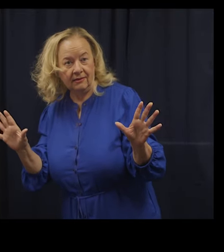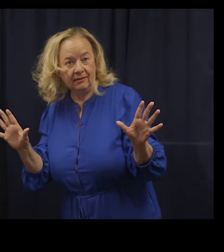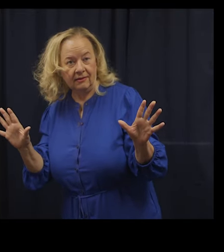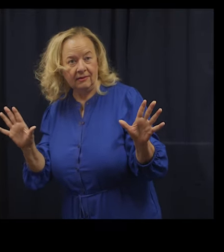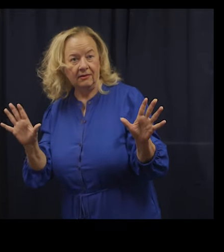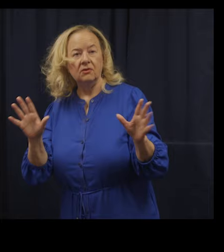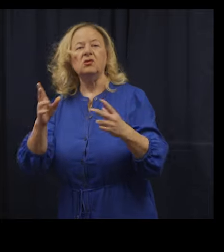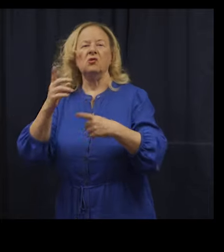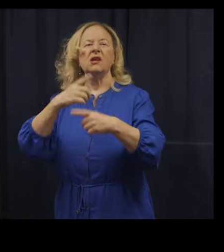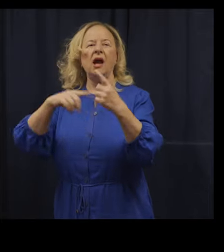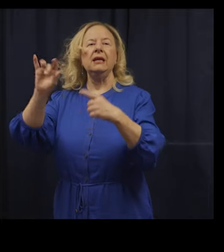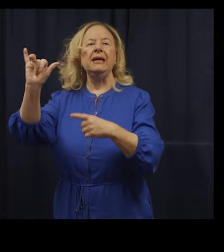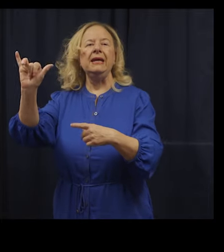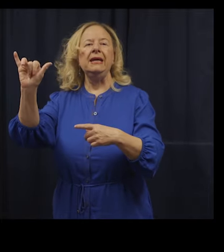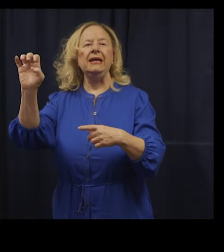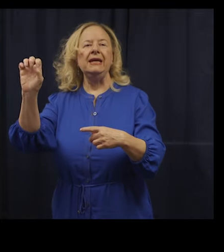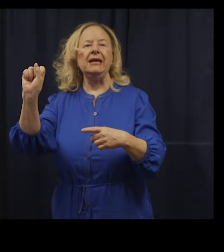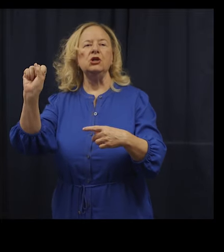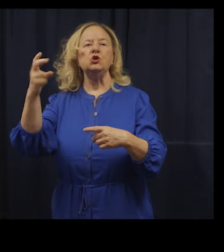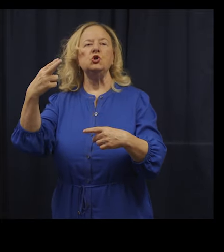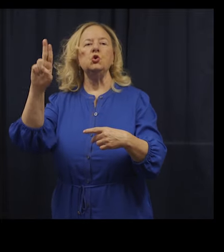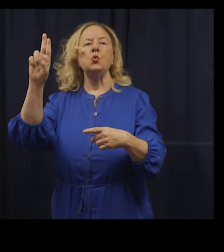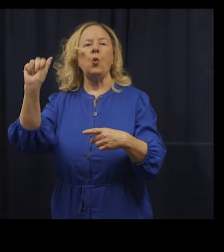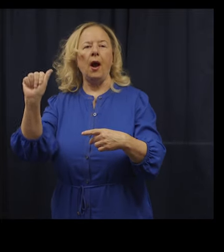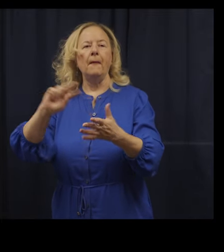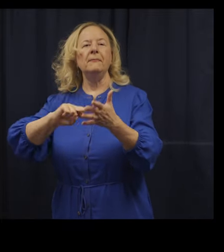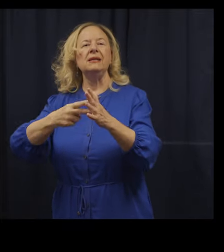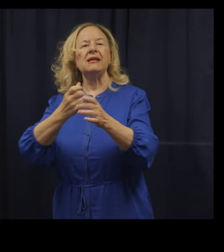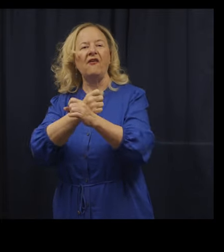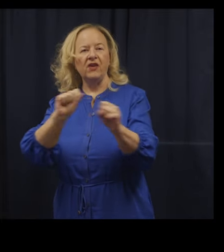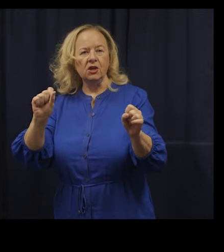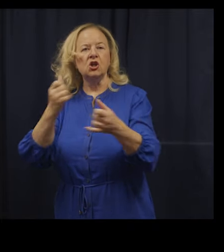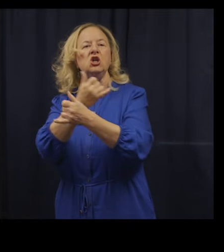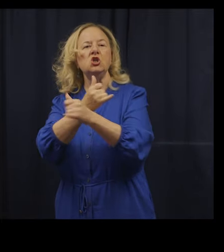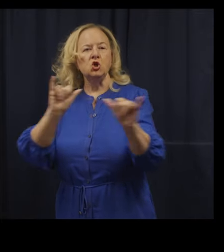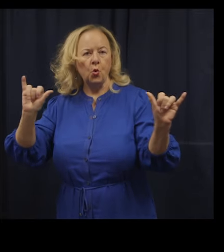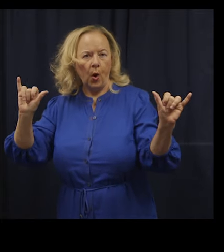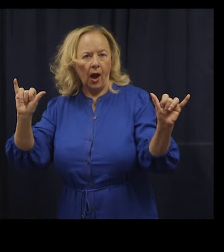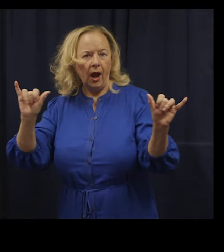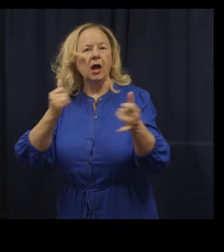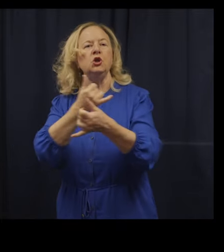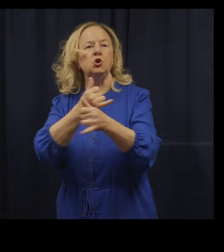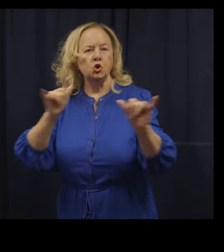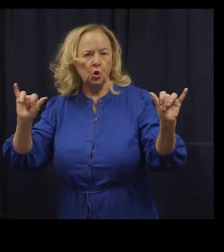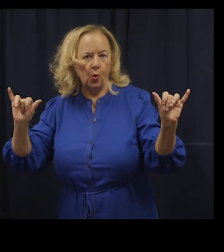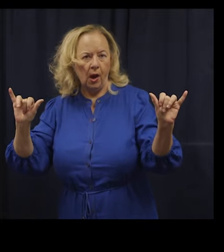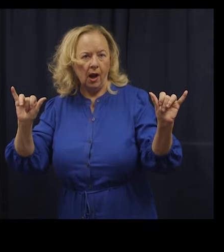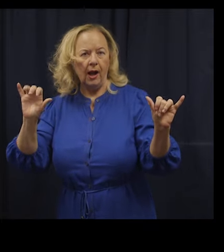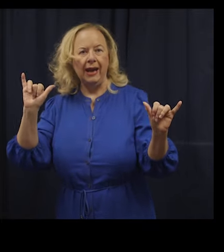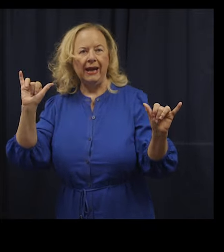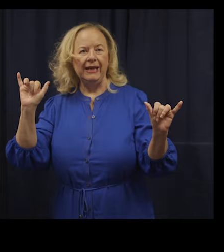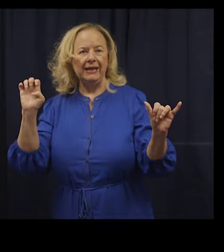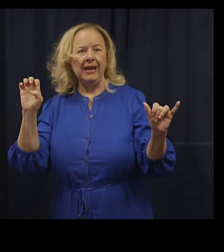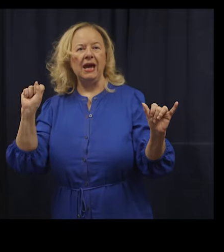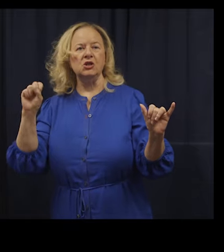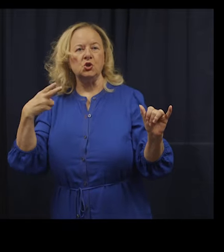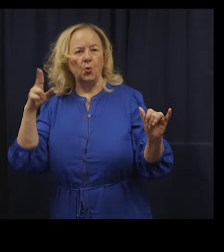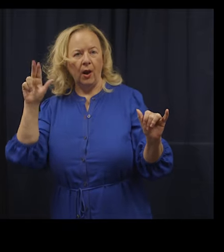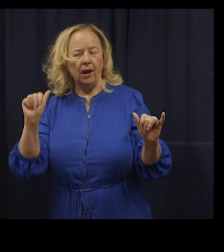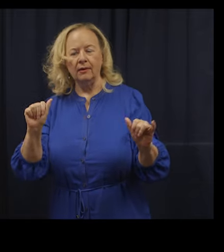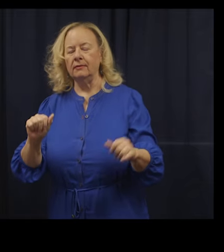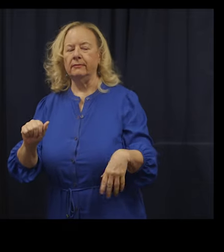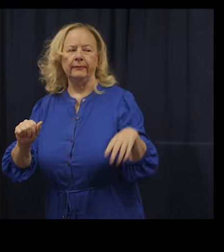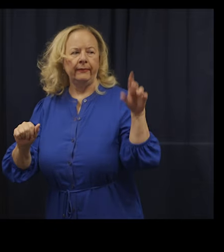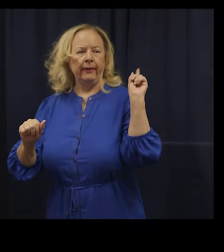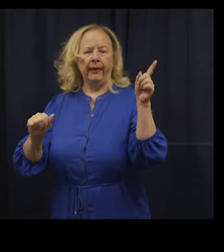therefore Yeshua is the Torah. Okay, remember math? If A equals B and B